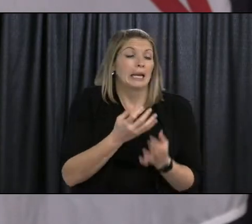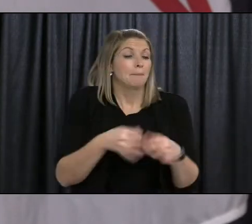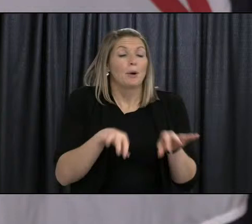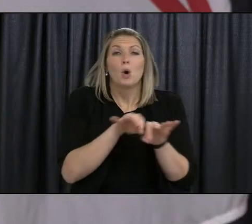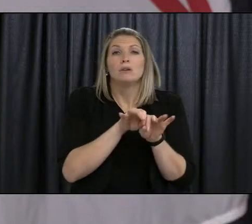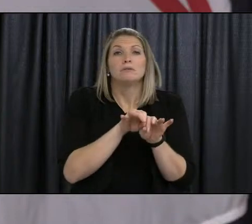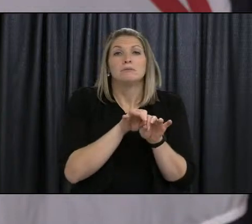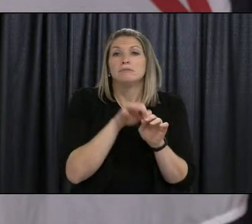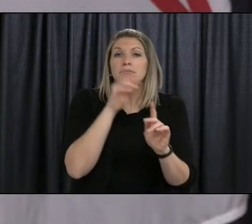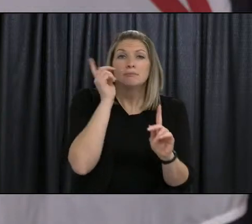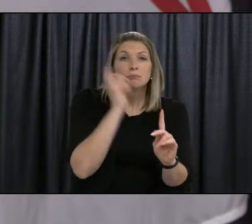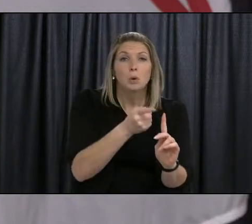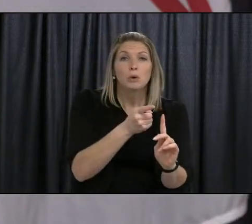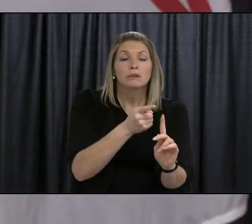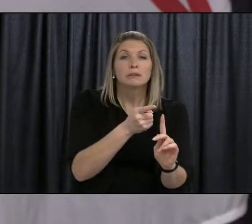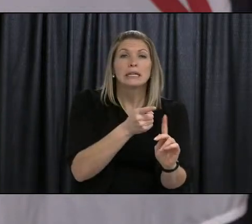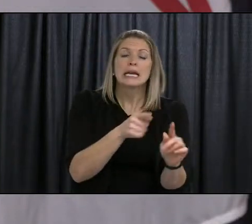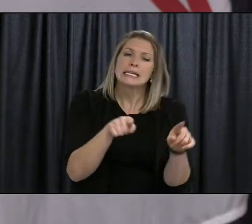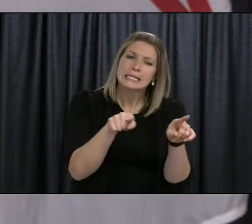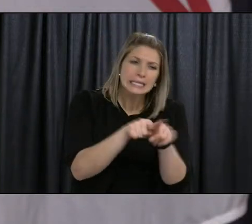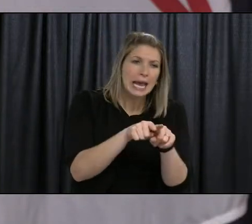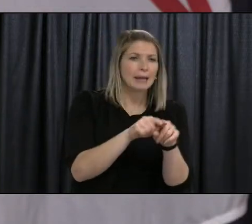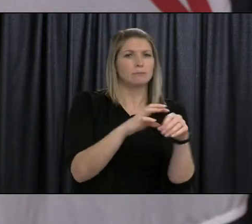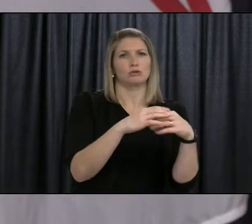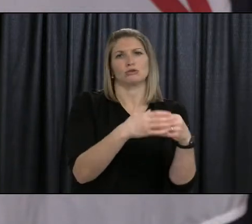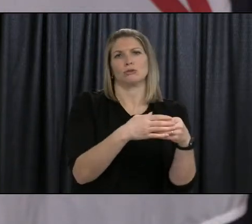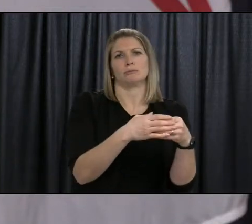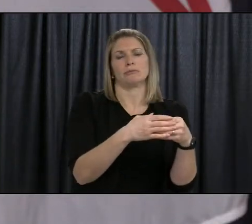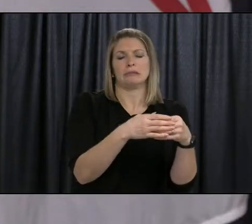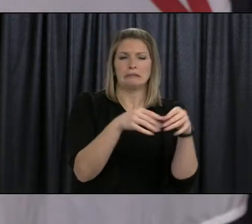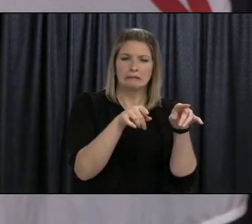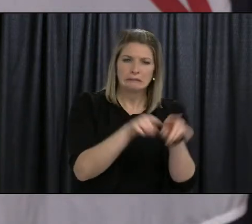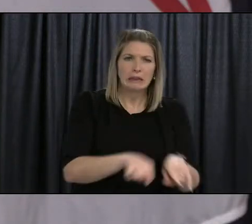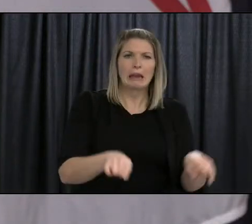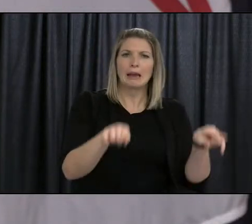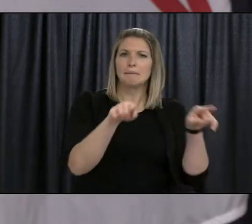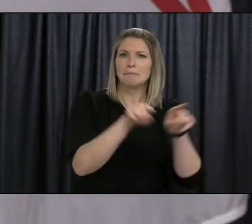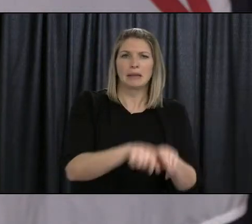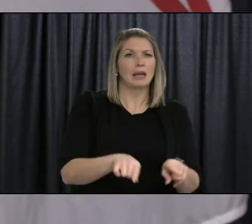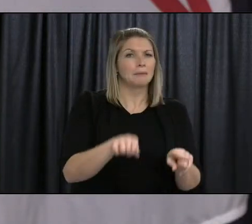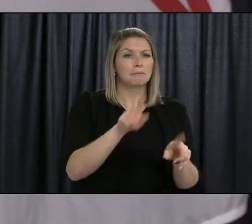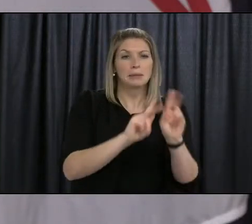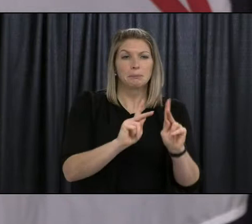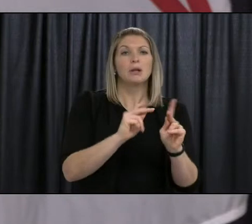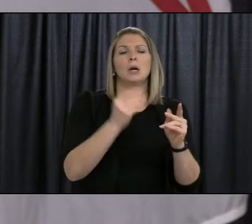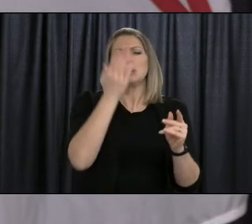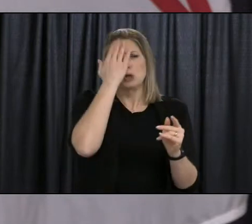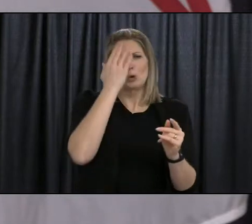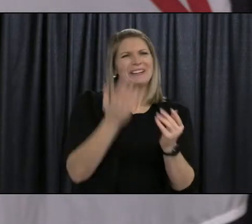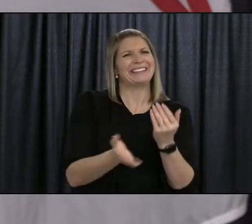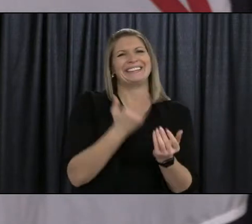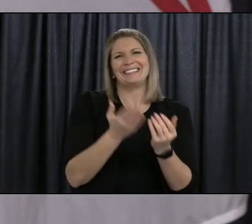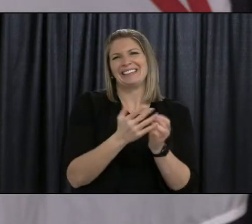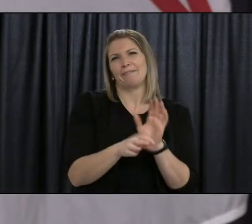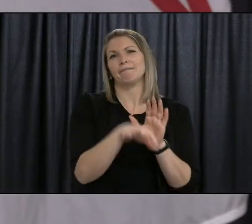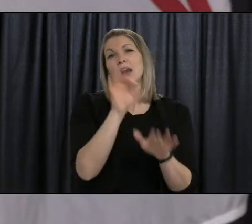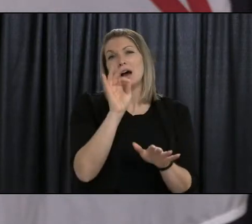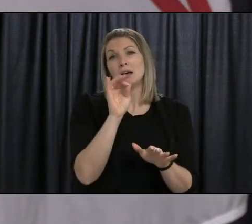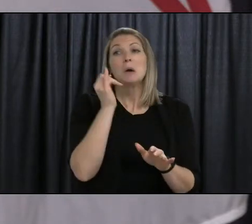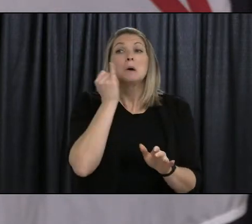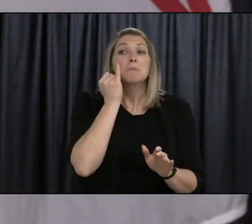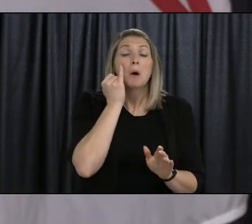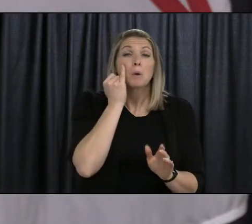contacts low and consistent so that you can identify them should we have a situation where, we